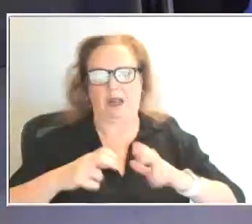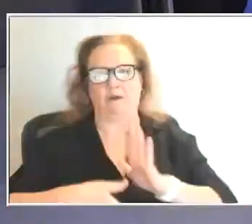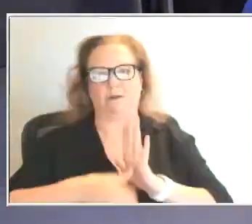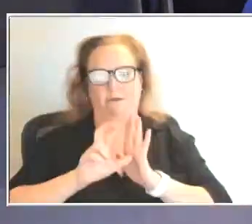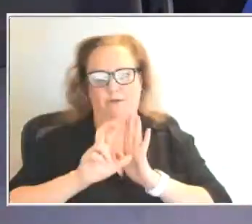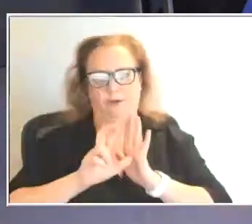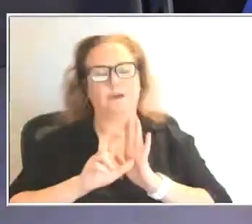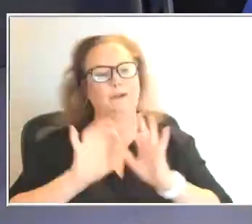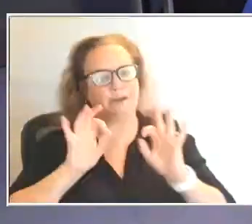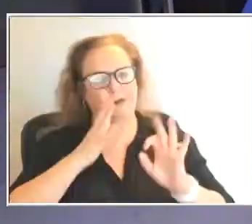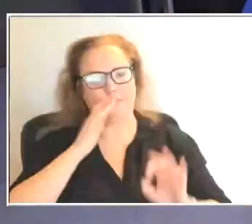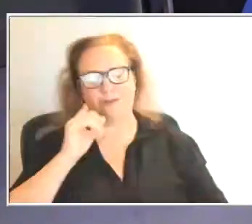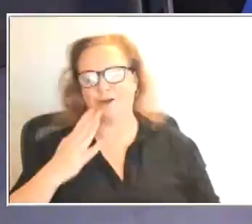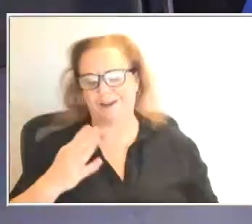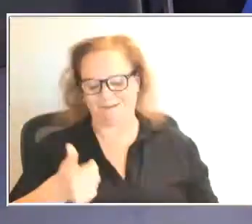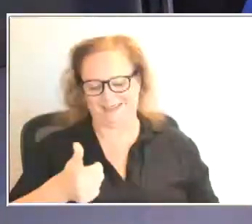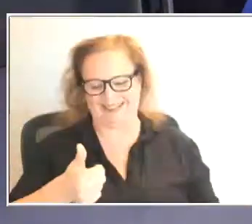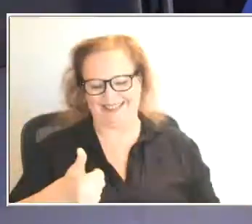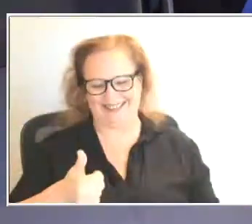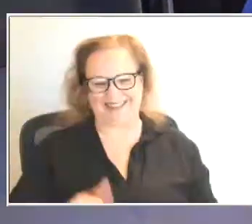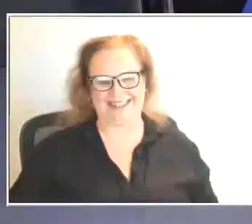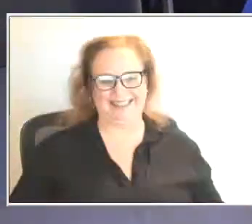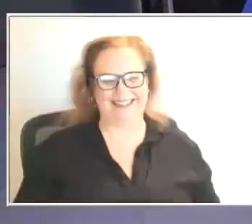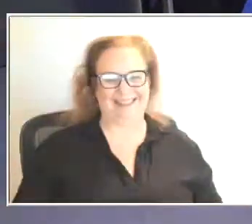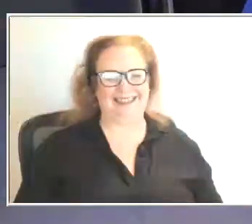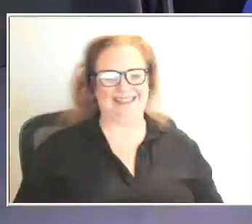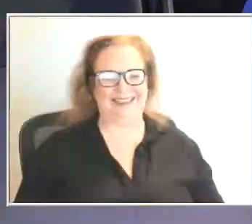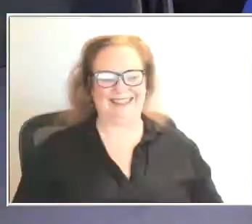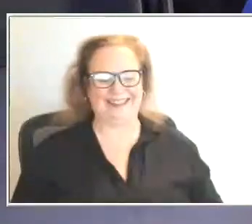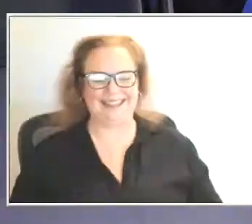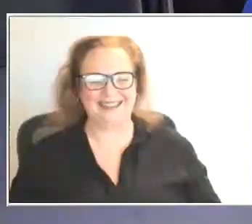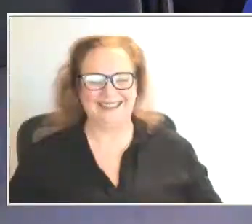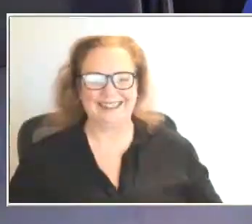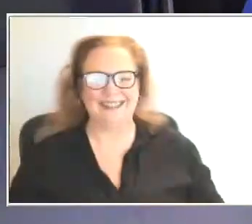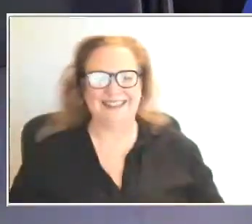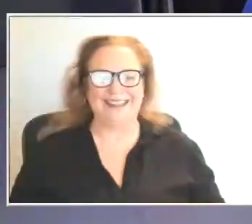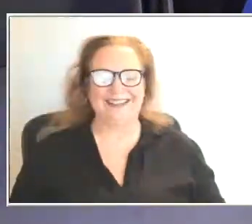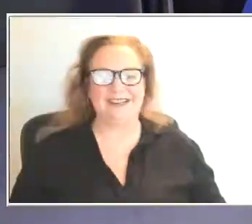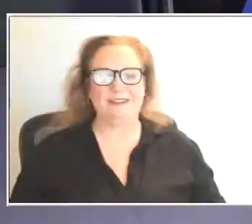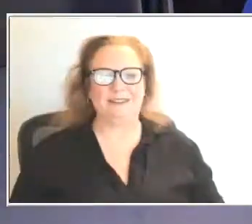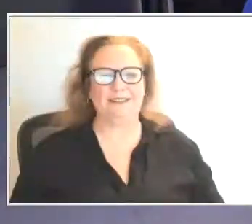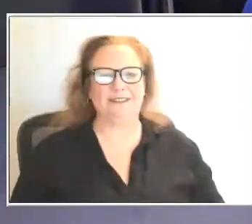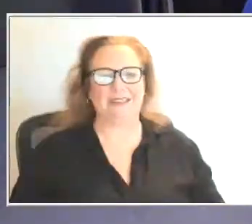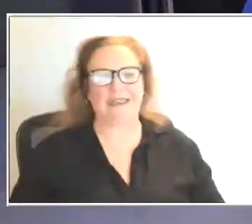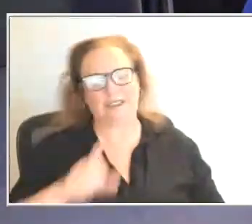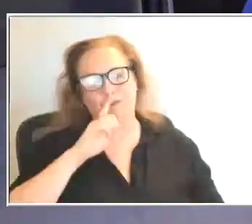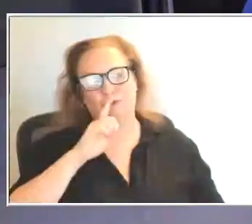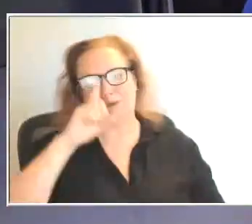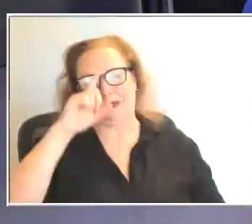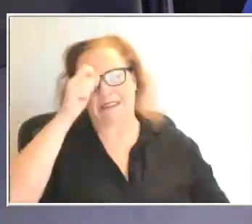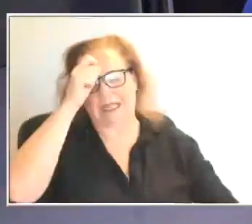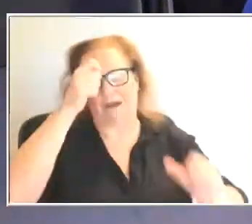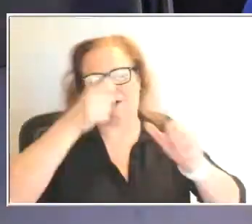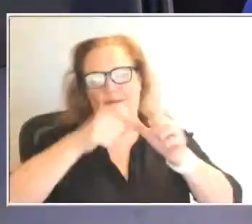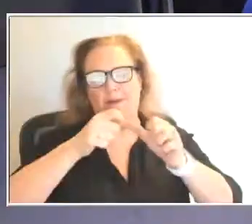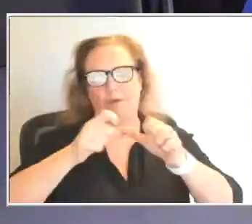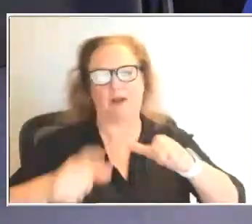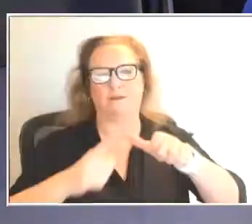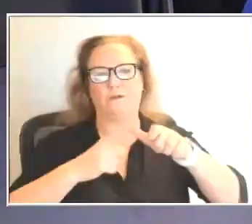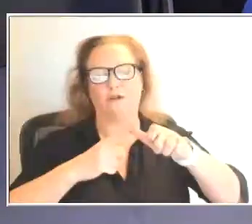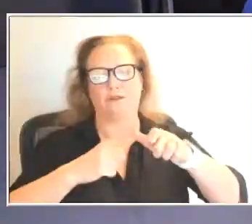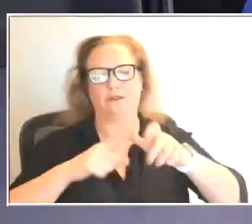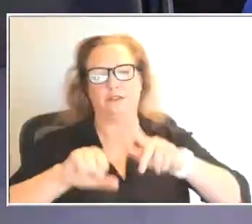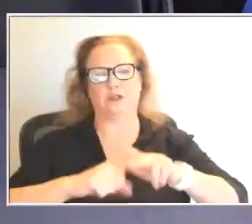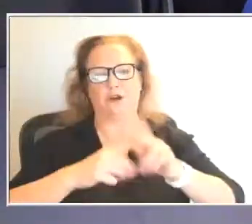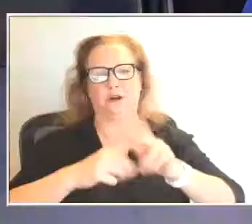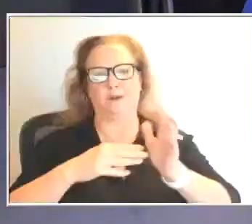very okay? good. Yeah, you did really good. All right, thank you. Hey, you know what though? It is true, because I remember when I first started in medicine, people